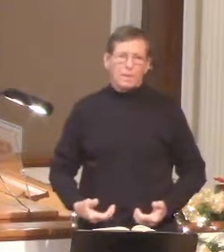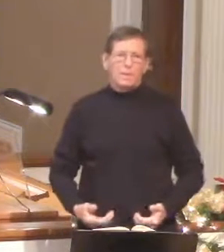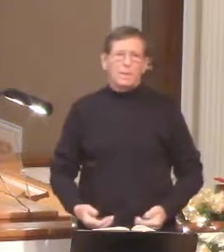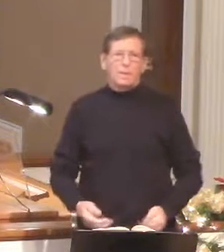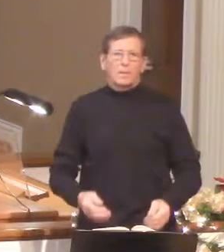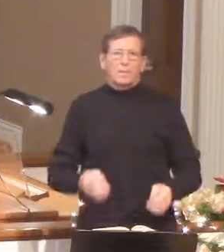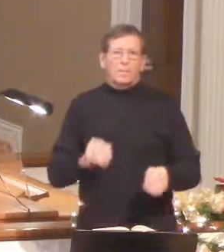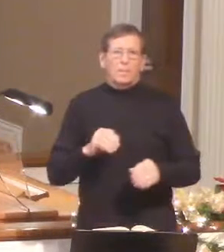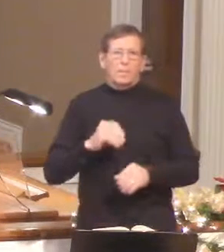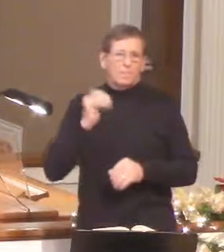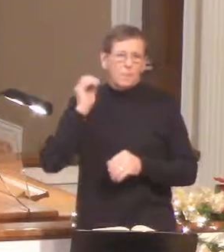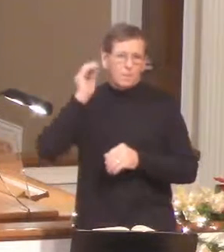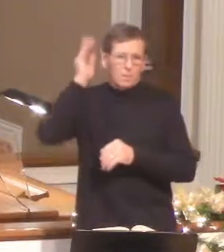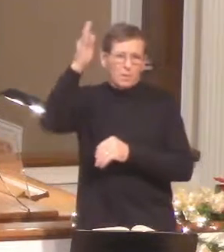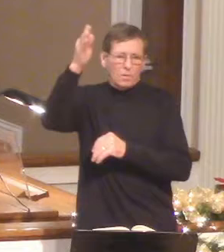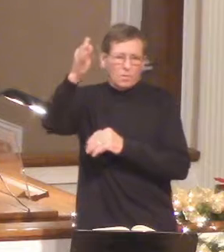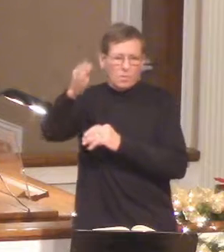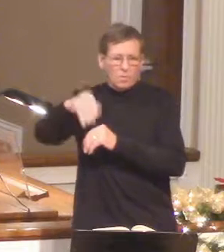till